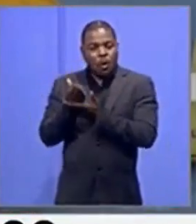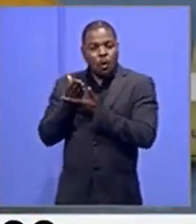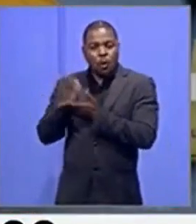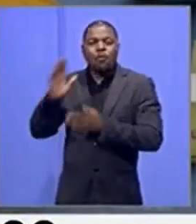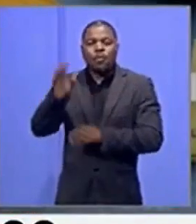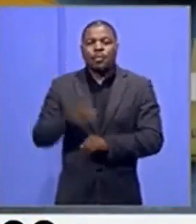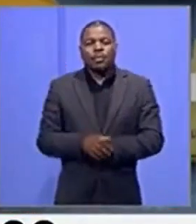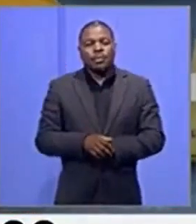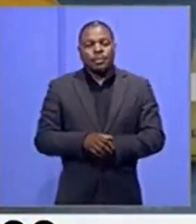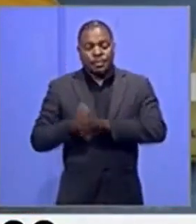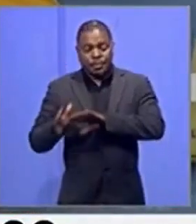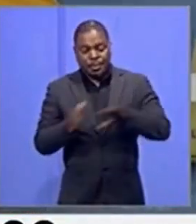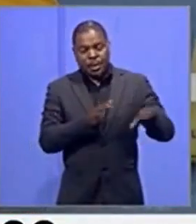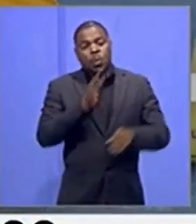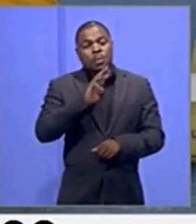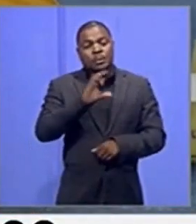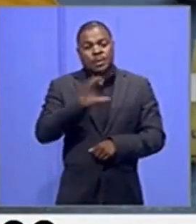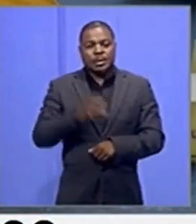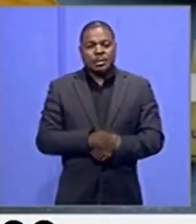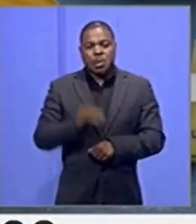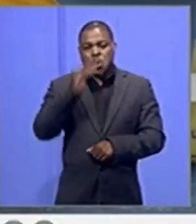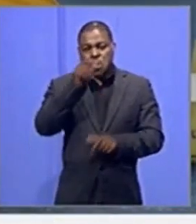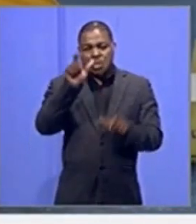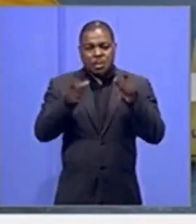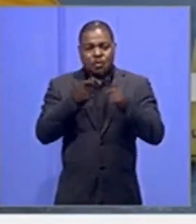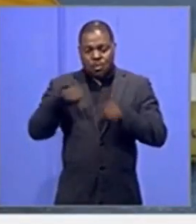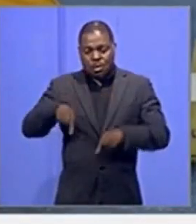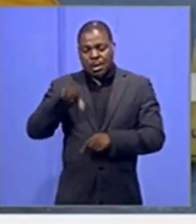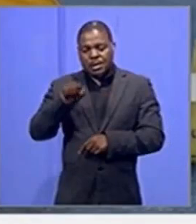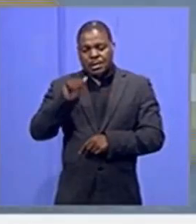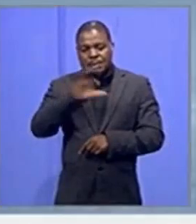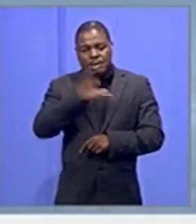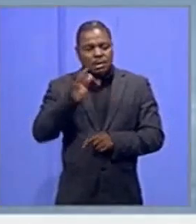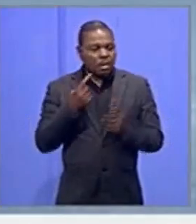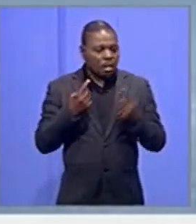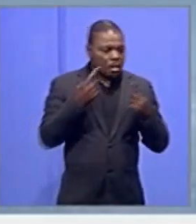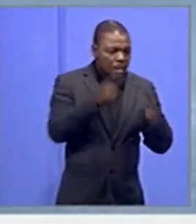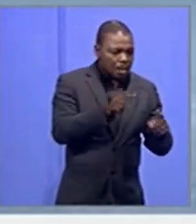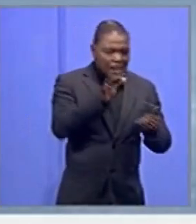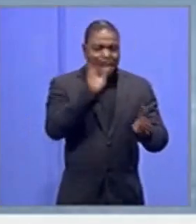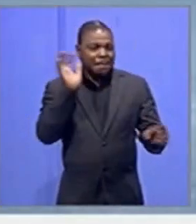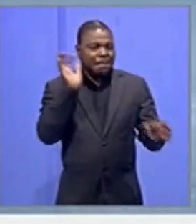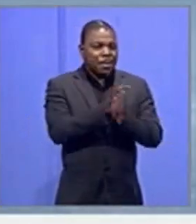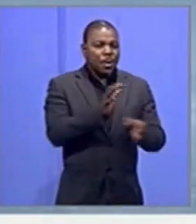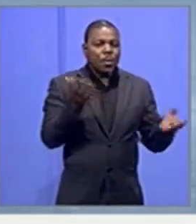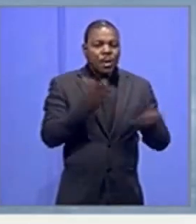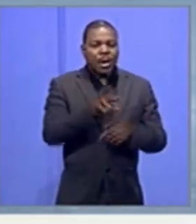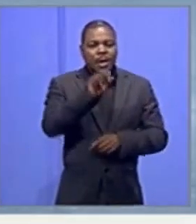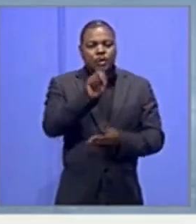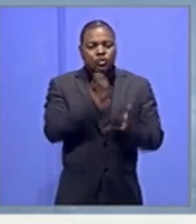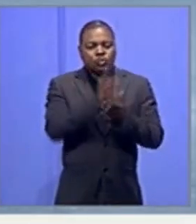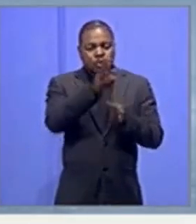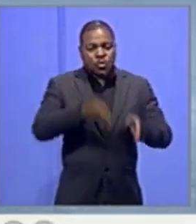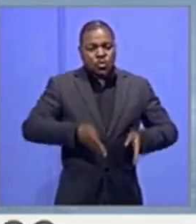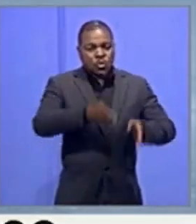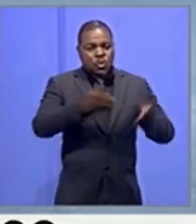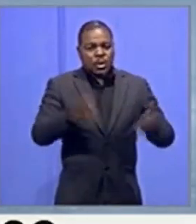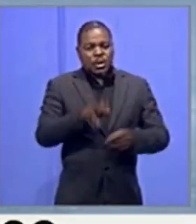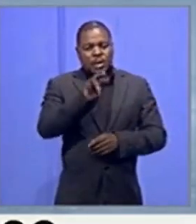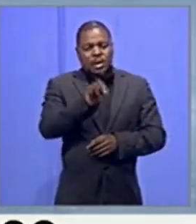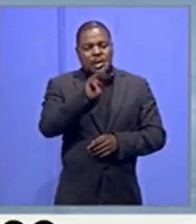sa le bjalo ka Western Cape ba bega ditaba ba SABC ba hlasetšwe ge be ba hotlela tseleng ya lephefo ya N12 gausinyana le